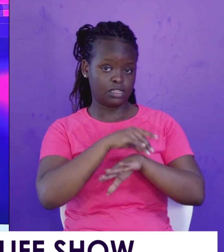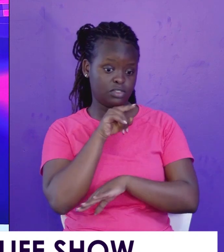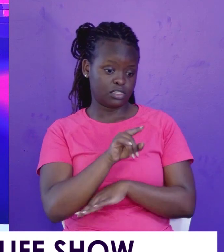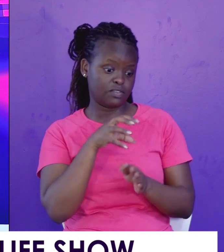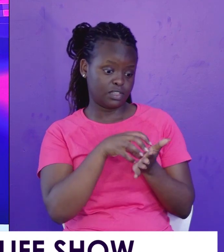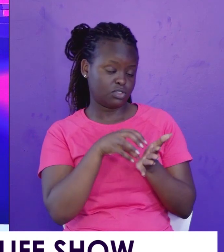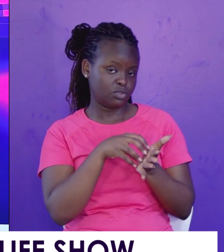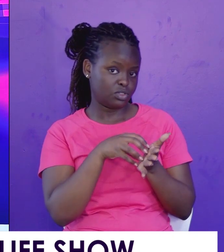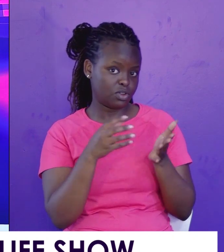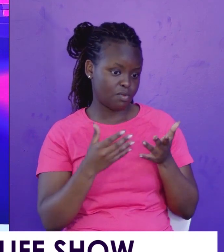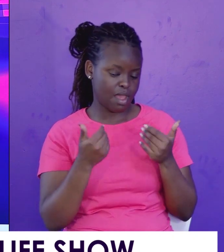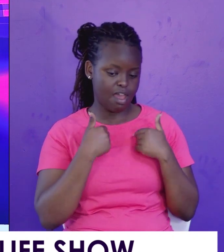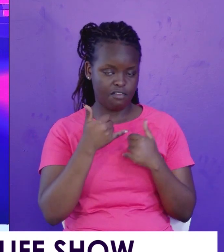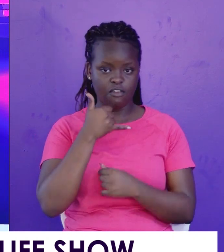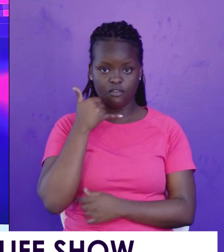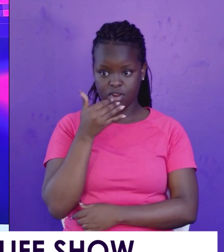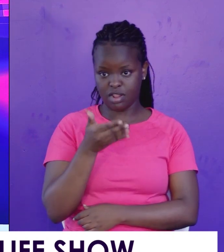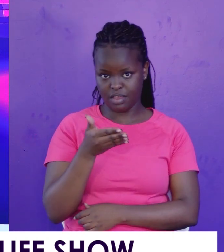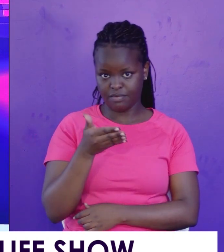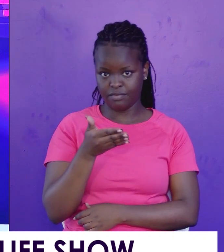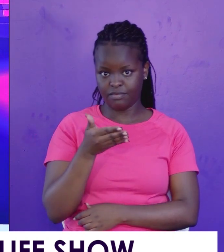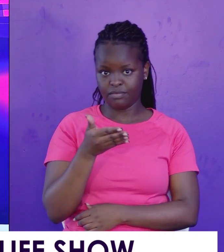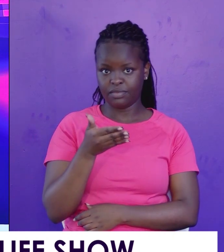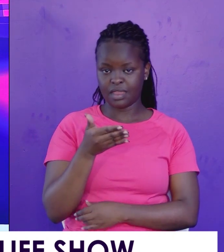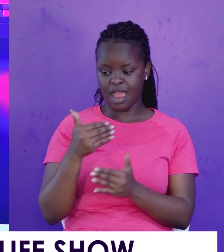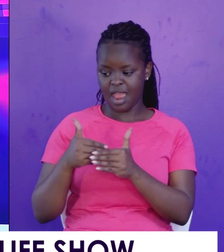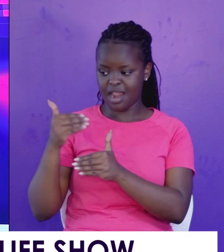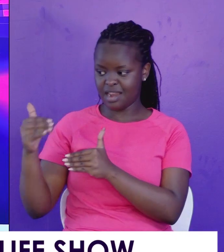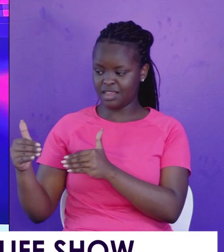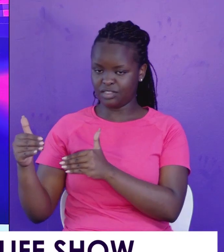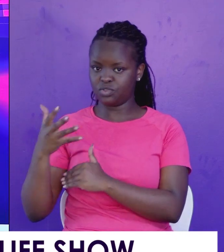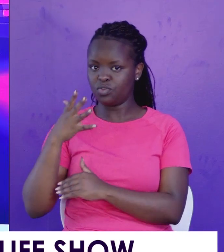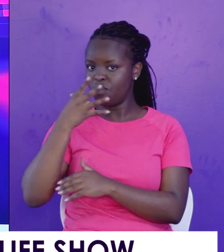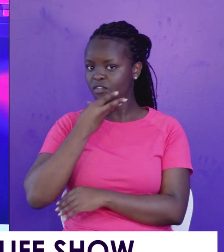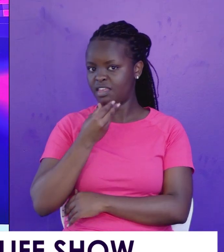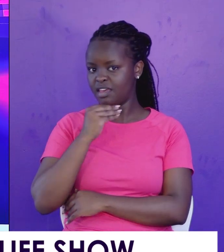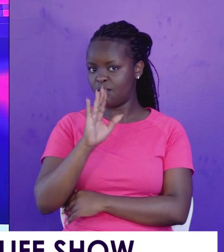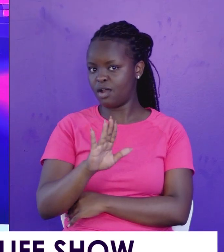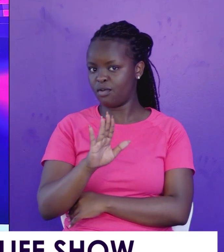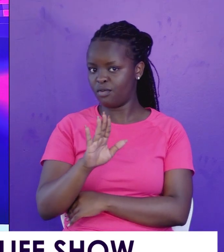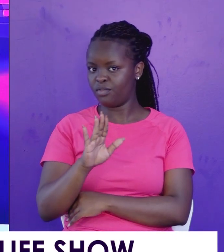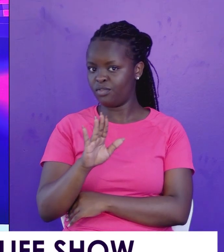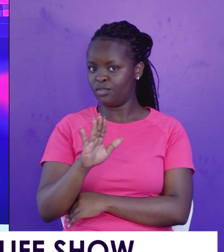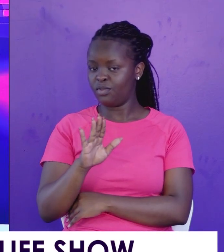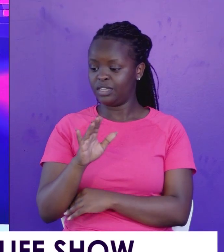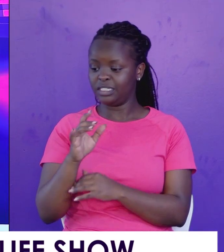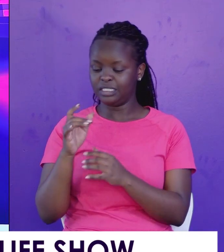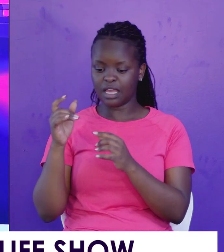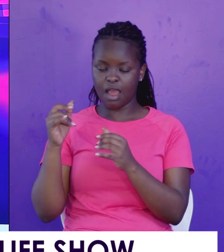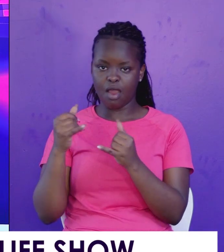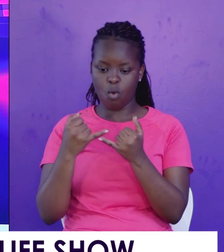situation, Jonah, that you have a phone there. And that phone is next to your dad. Right. And it is a phone wired on